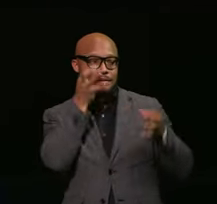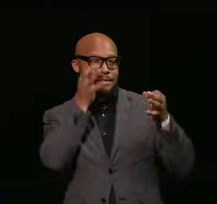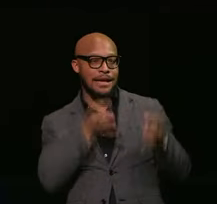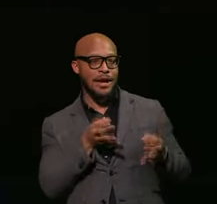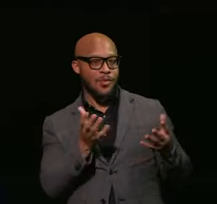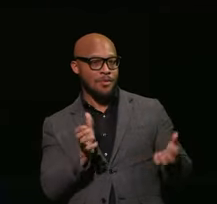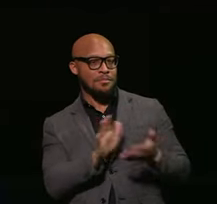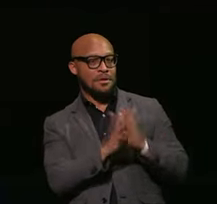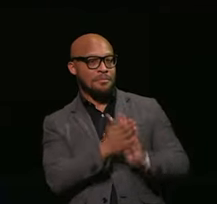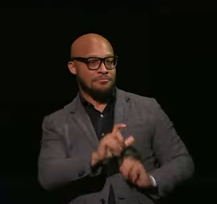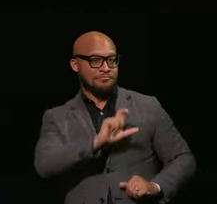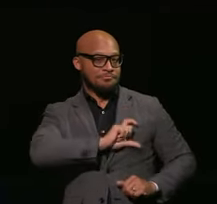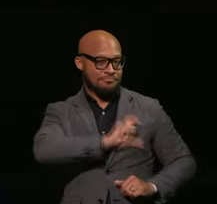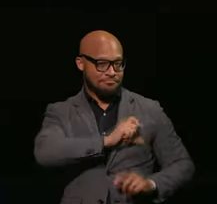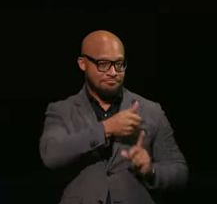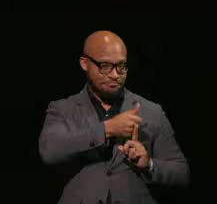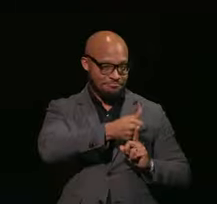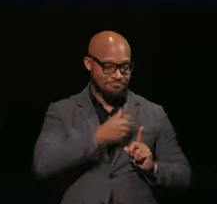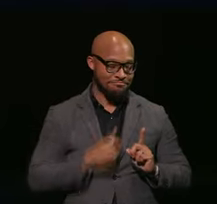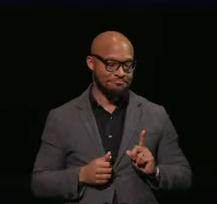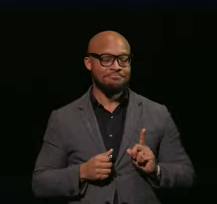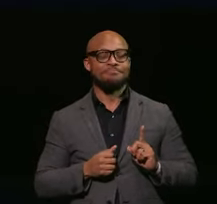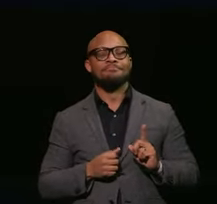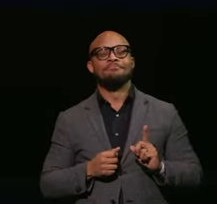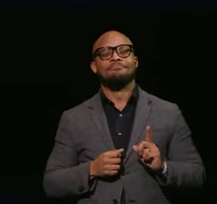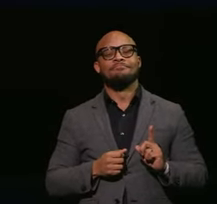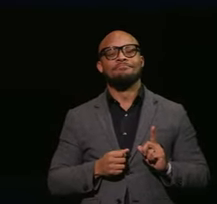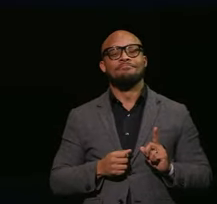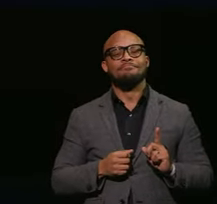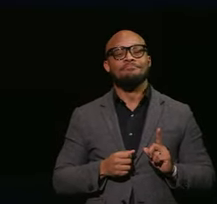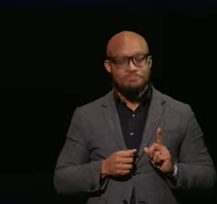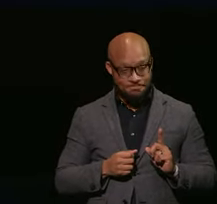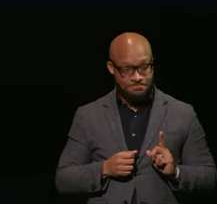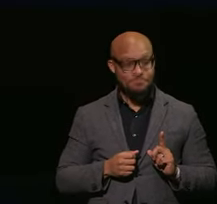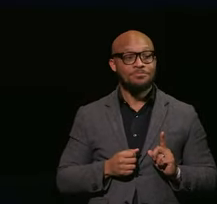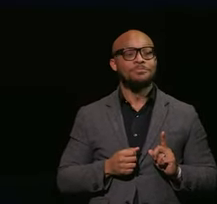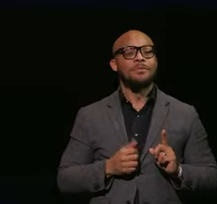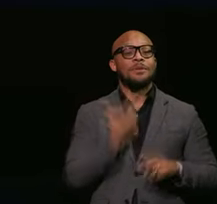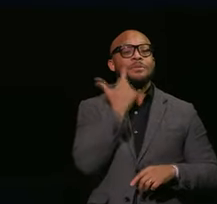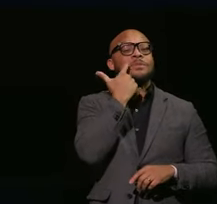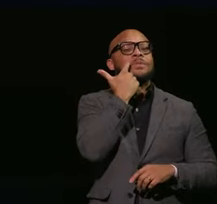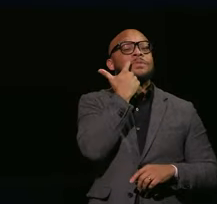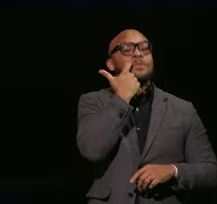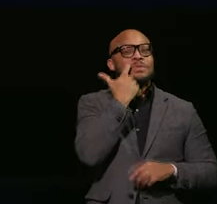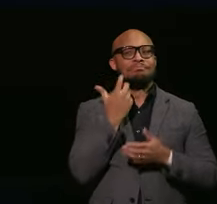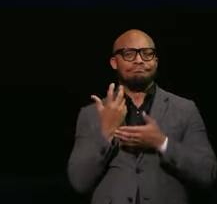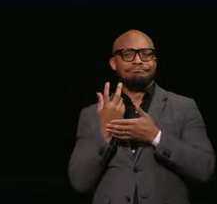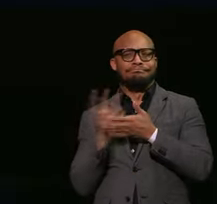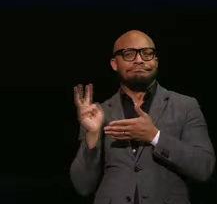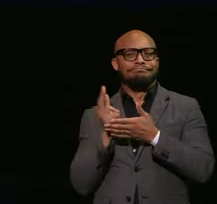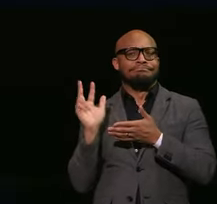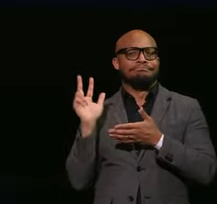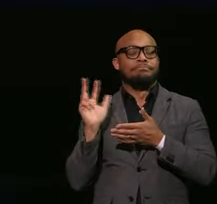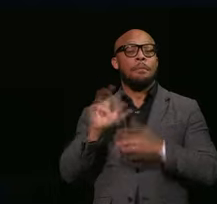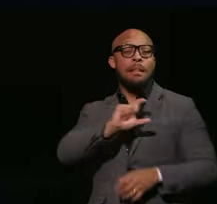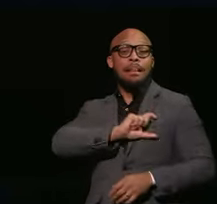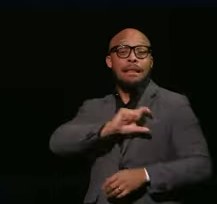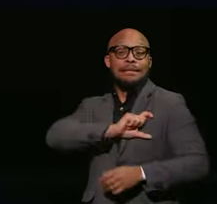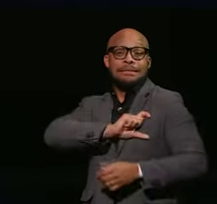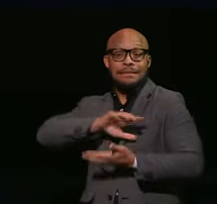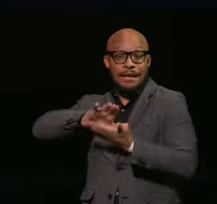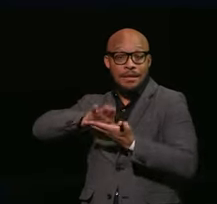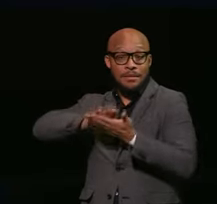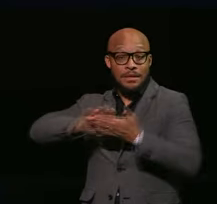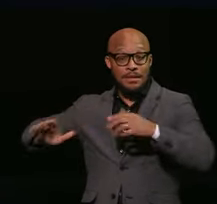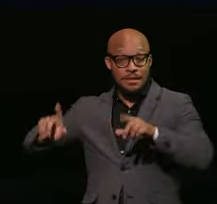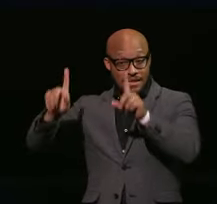officer. And she's just written her police academy exam a couple of weeks back, and she's in